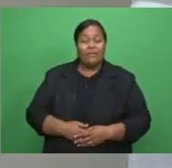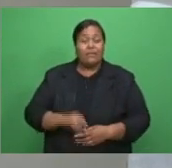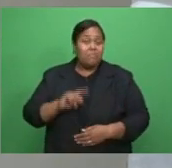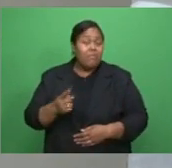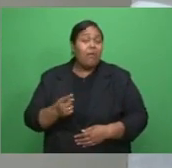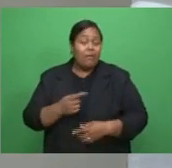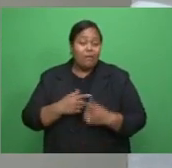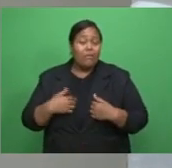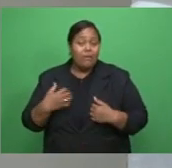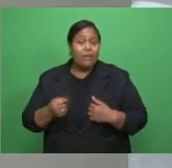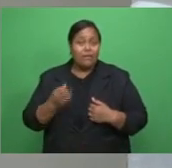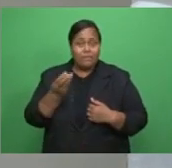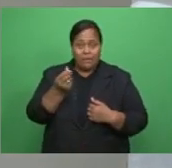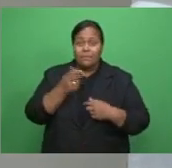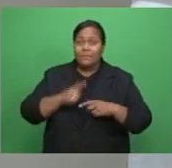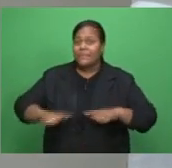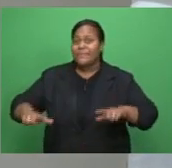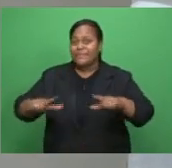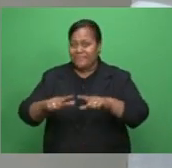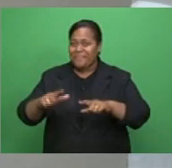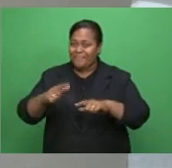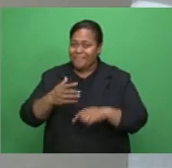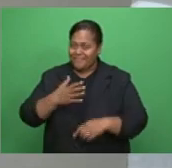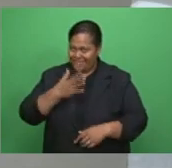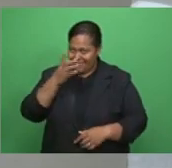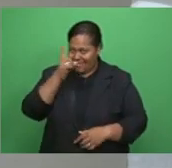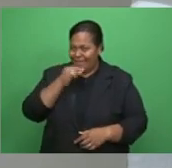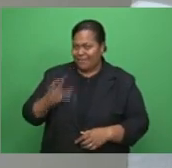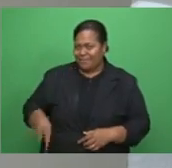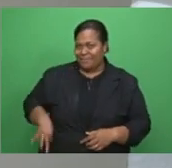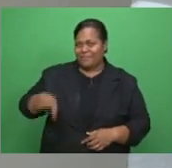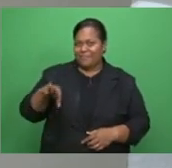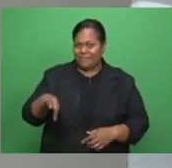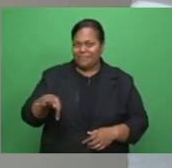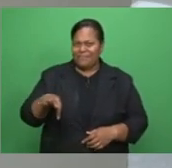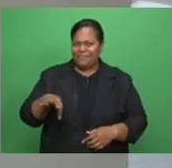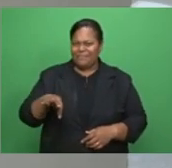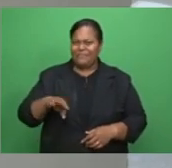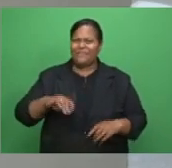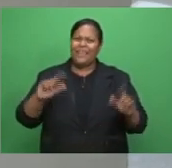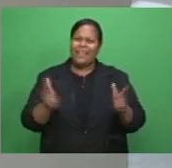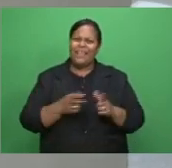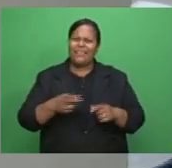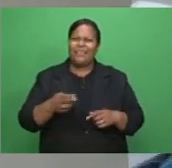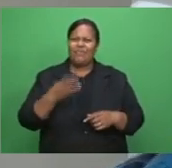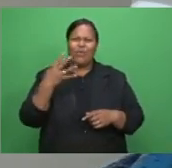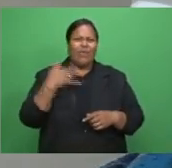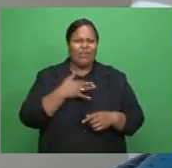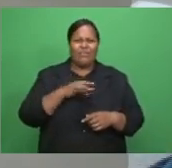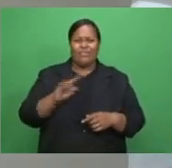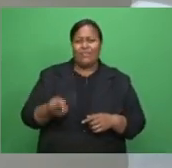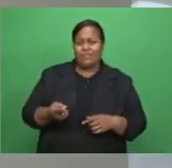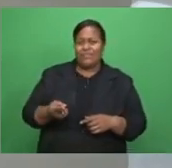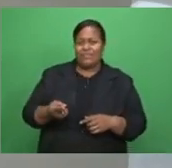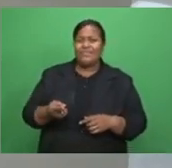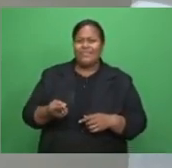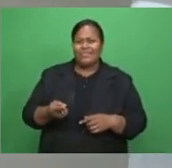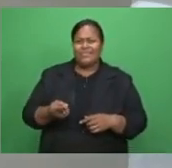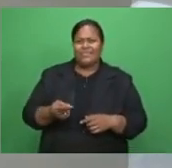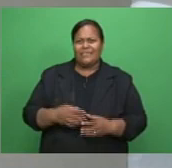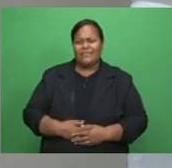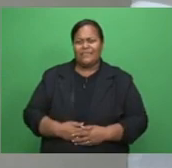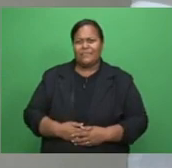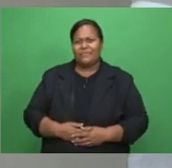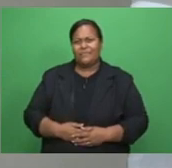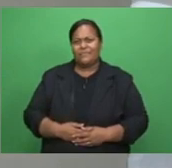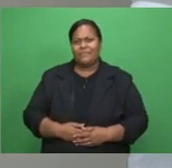locals who are able to afford properties less than 350 to less than 400k, which is within the eligibility. So